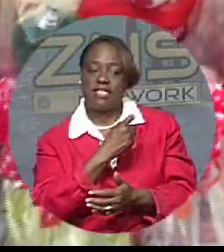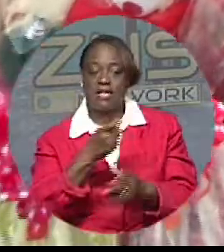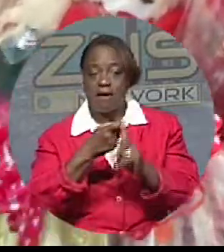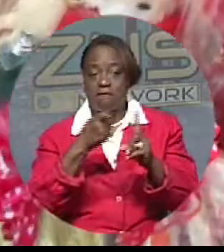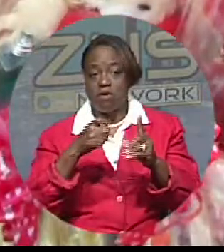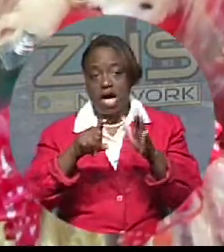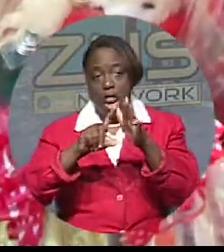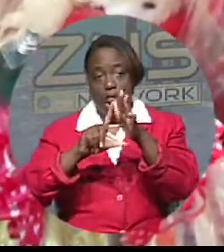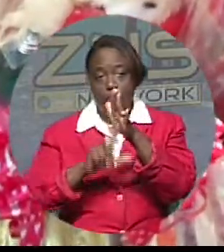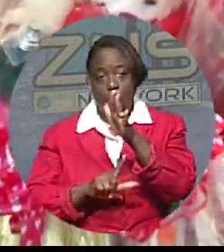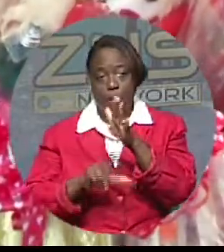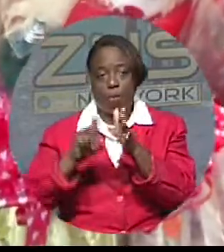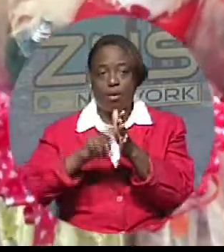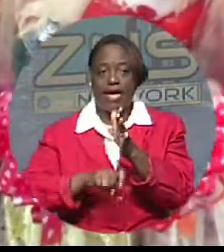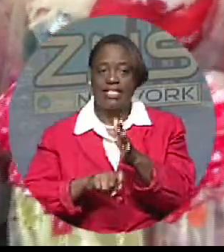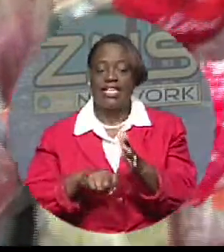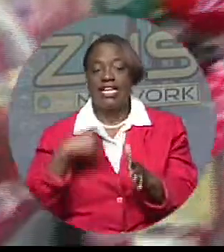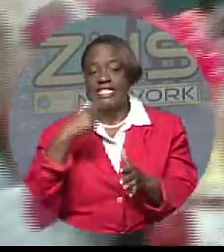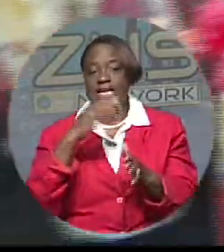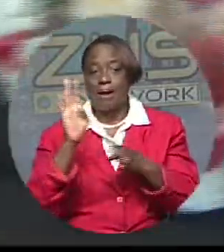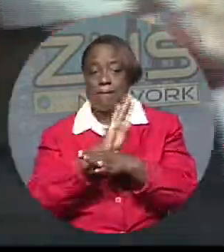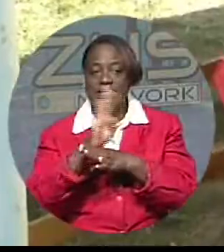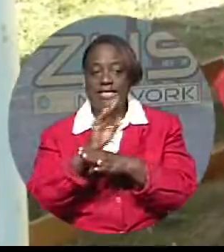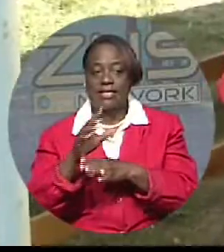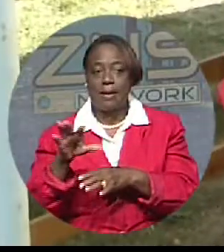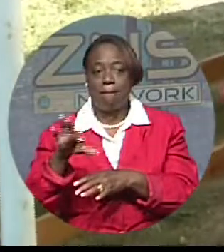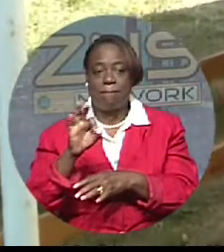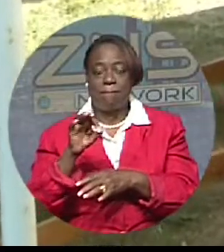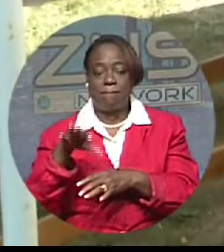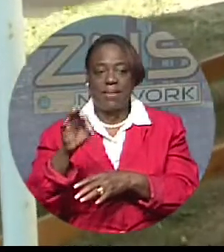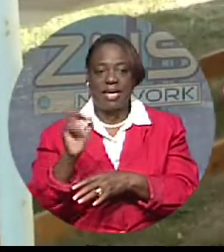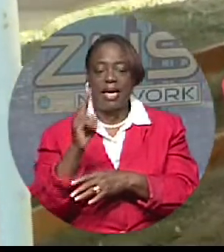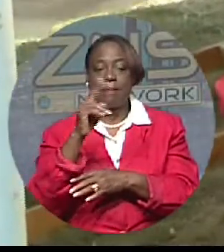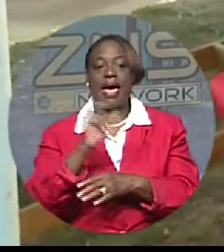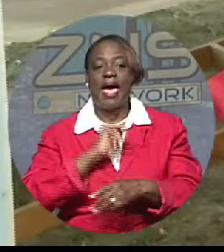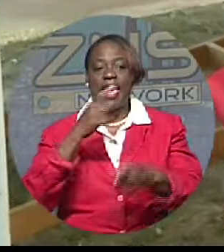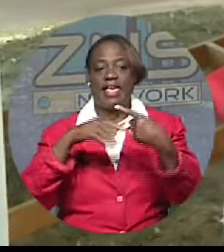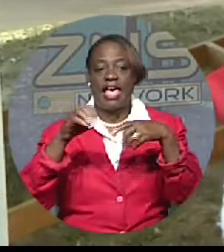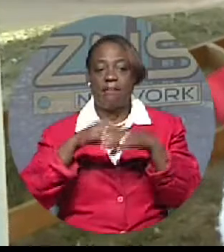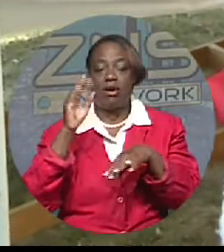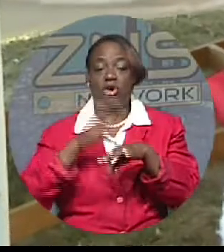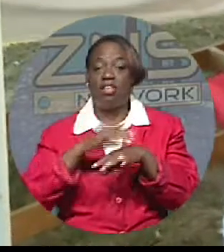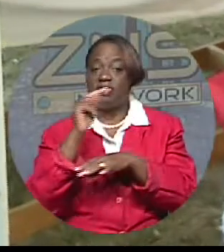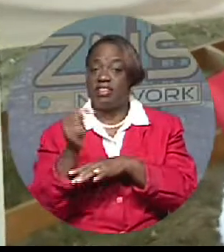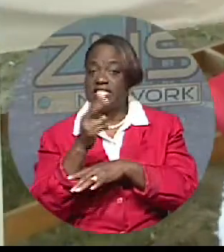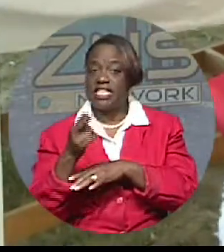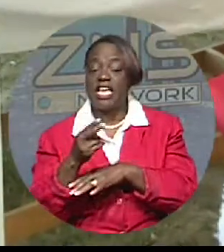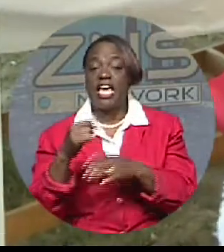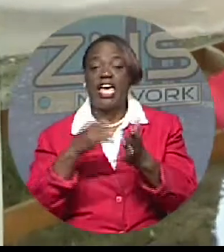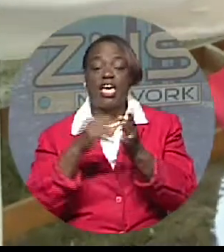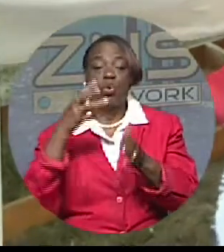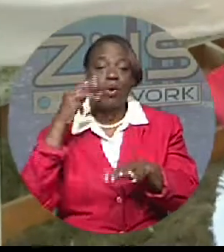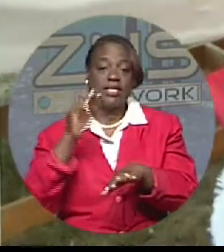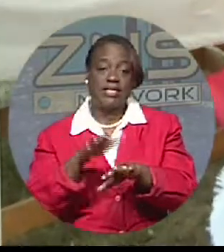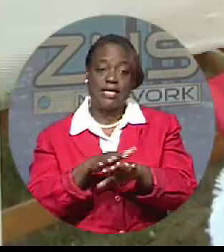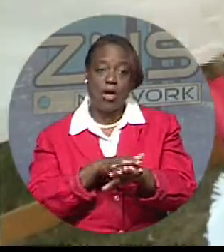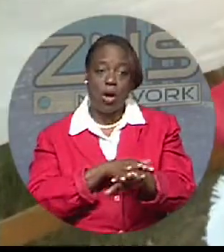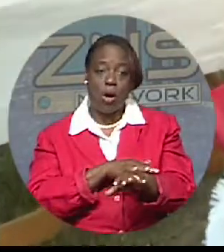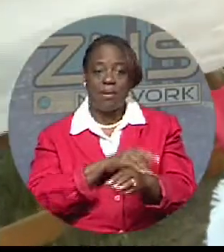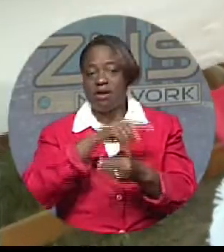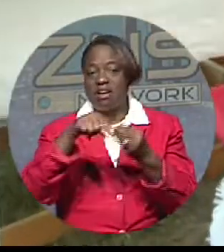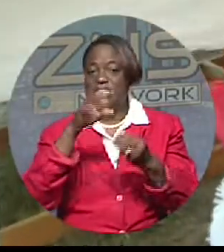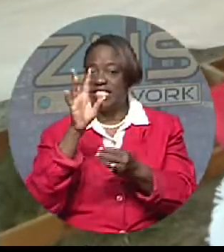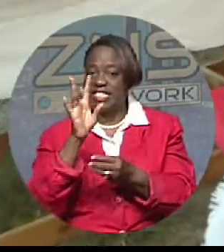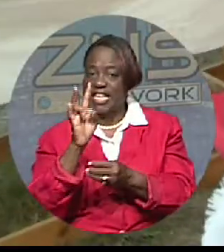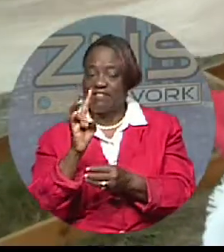Suzette Nairn says business is now picking up. So they came out on Thursday and it was a little bit slow, but about around 7, 8 o'clock